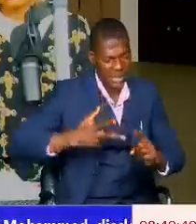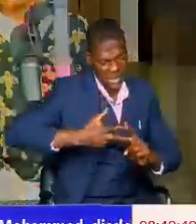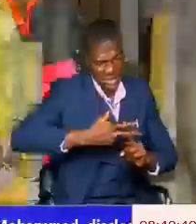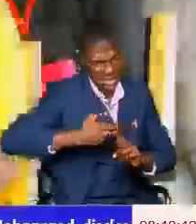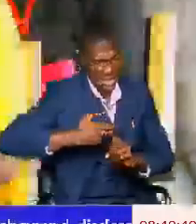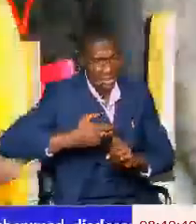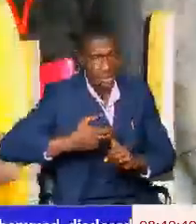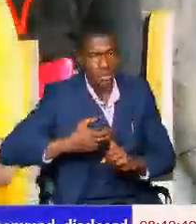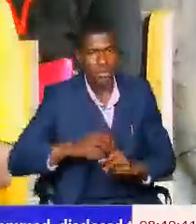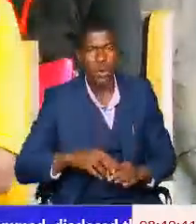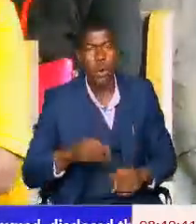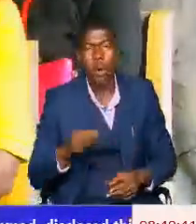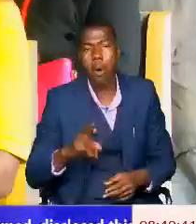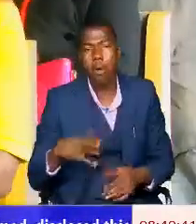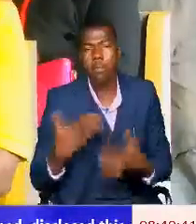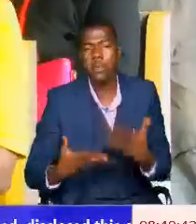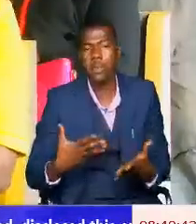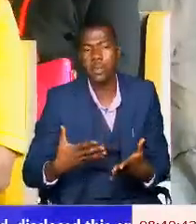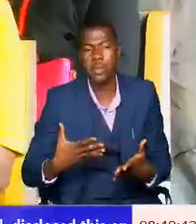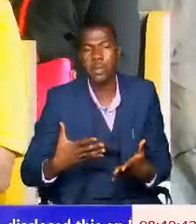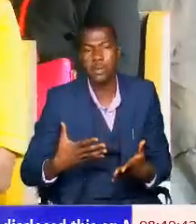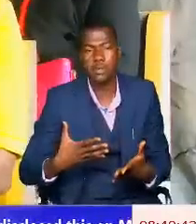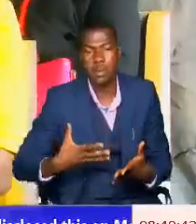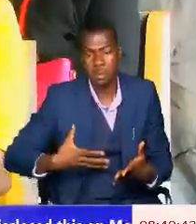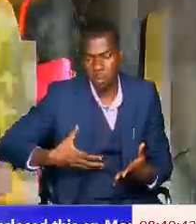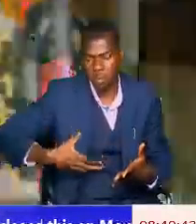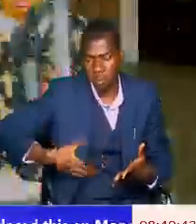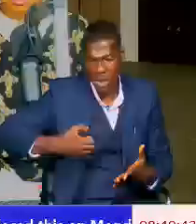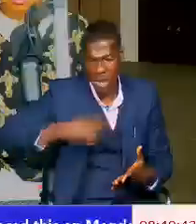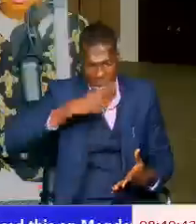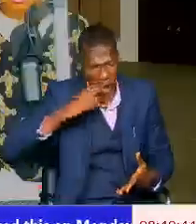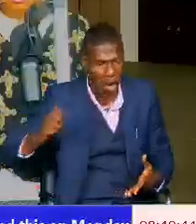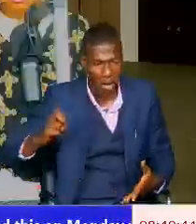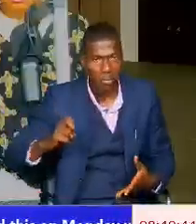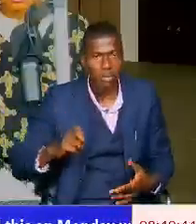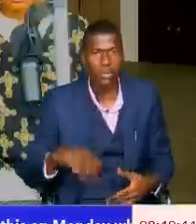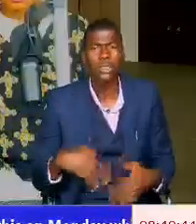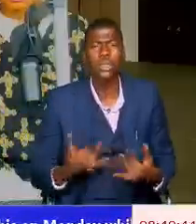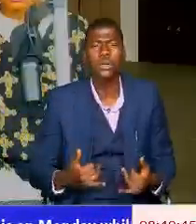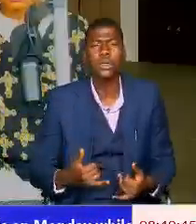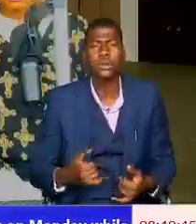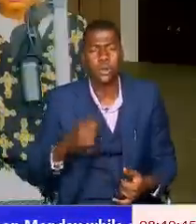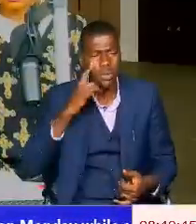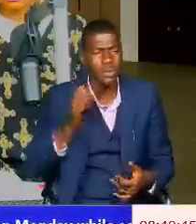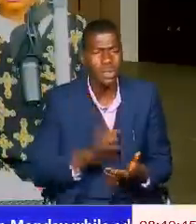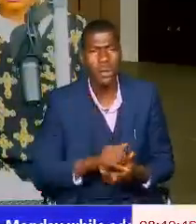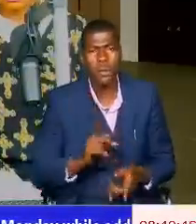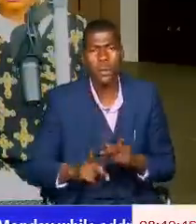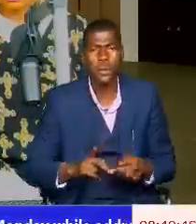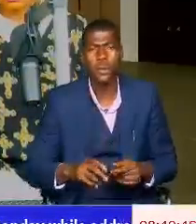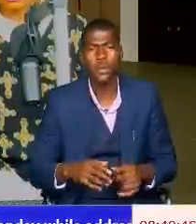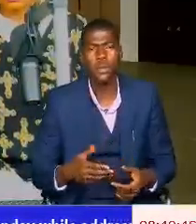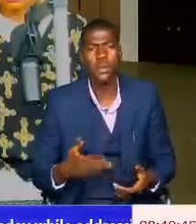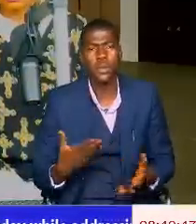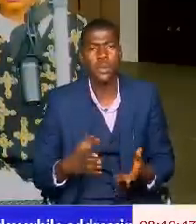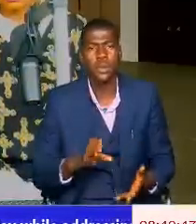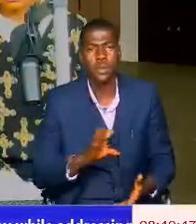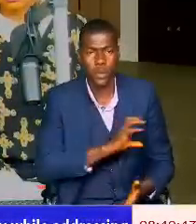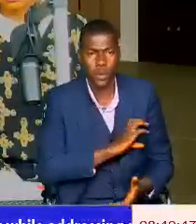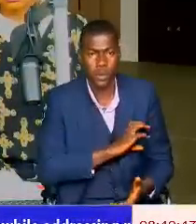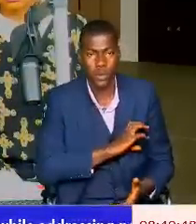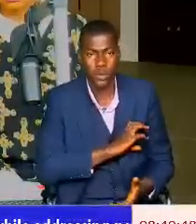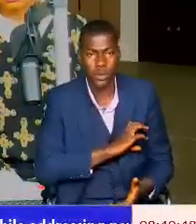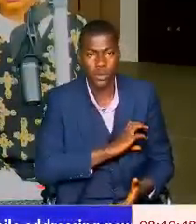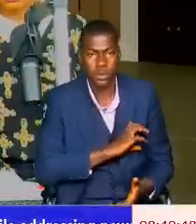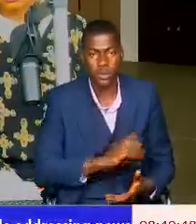Front of police barracks, now then they go. They don't say anybody where they come up from that place go